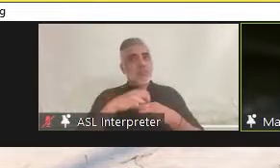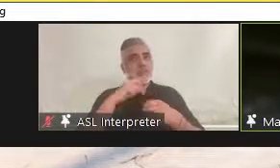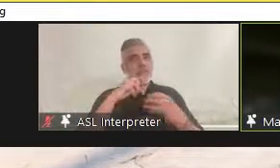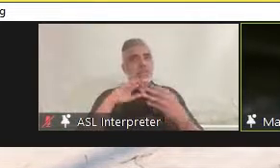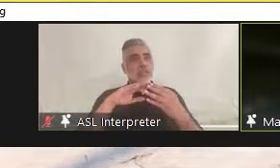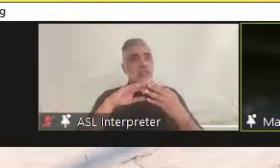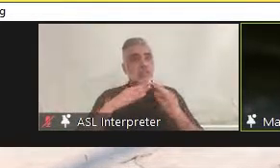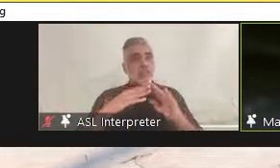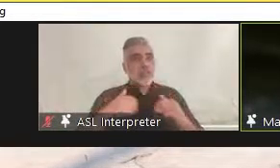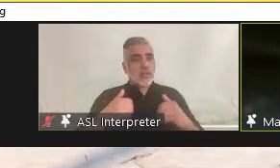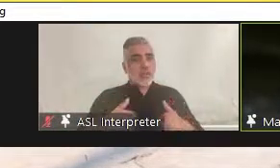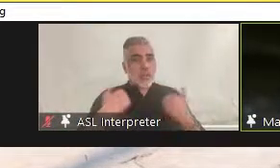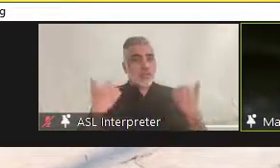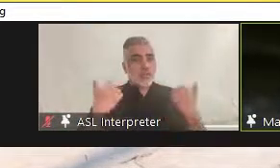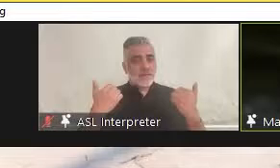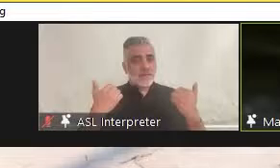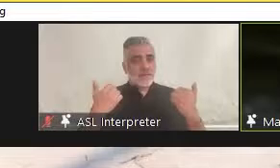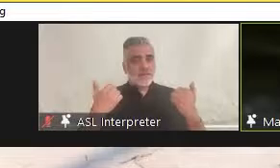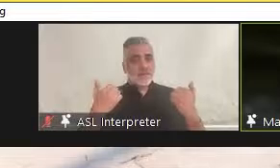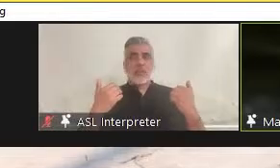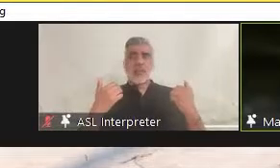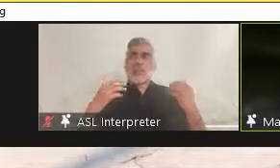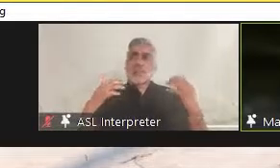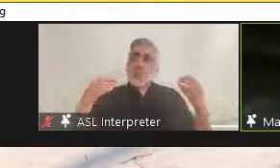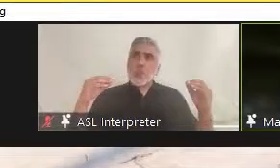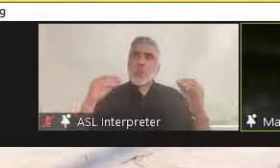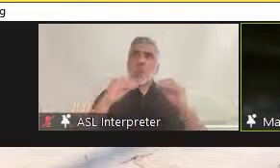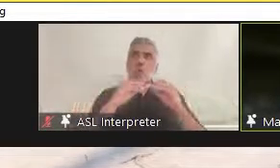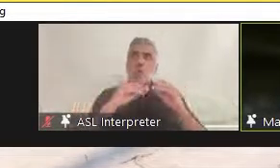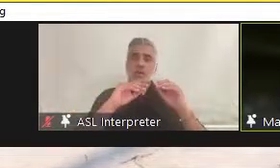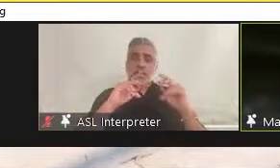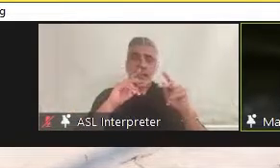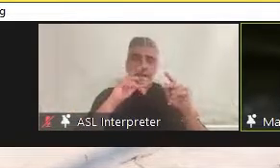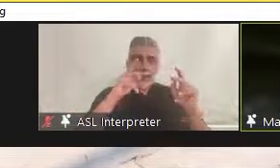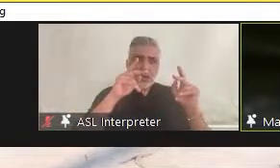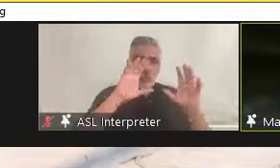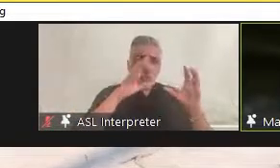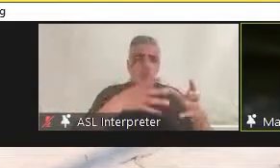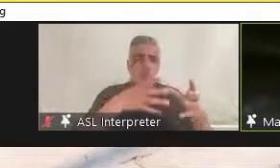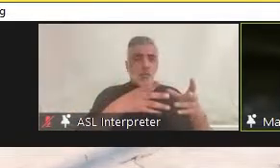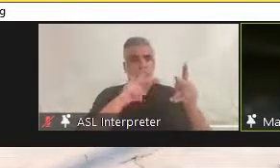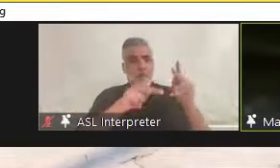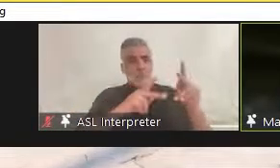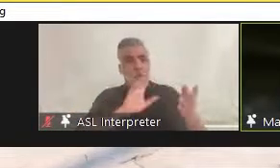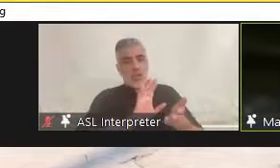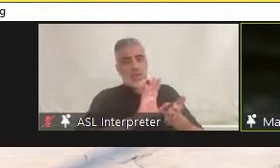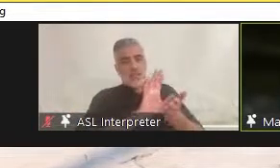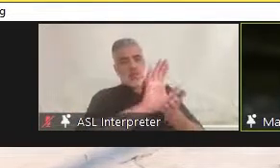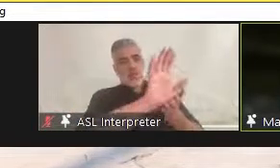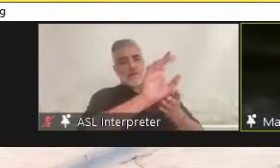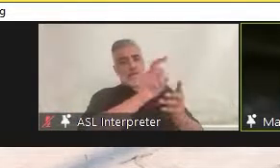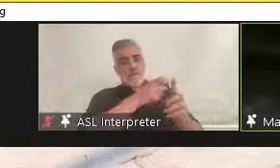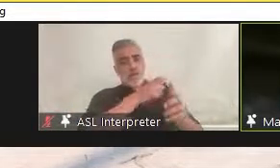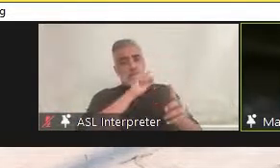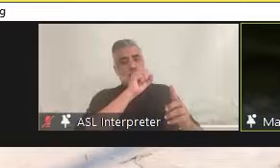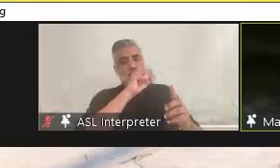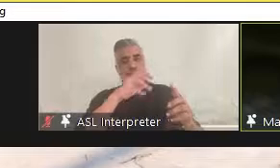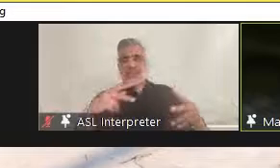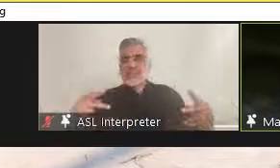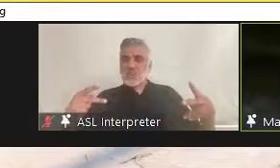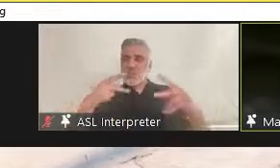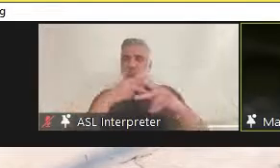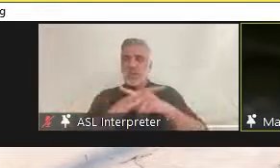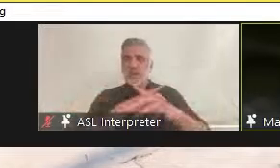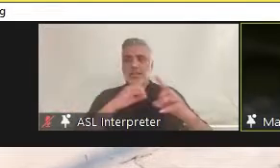life. The more an individual or group is excluded from society, the greater the